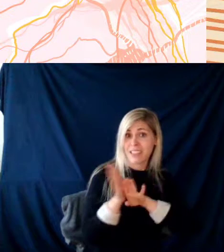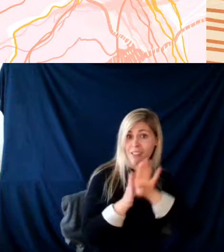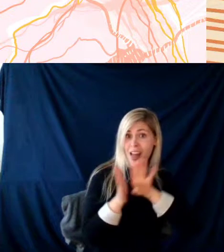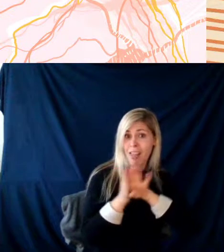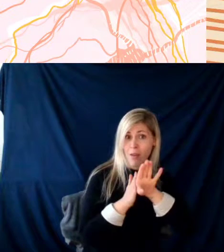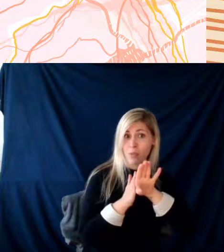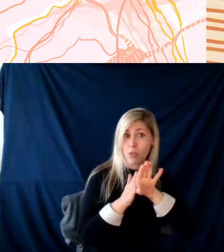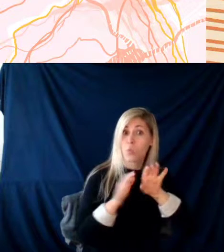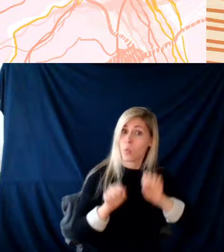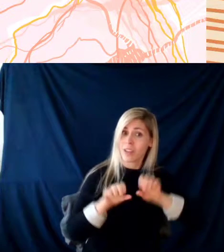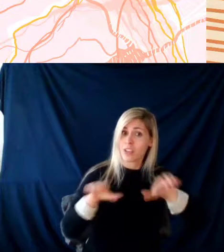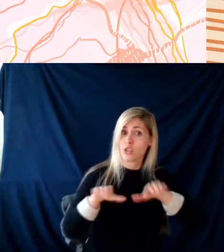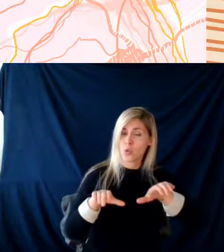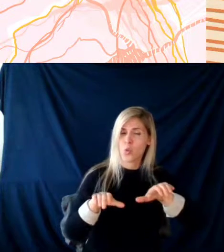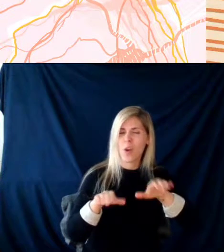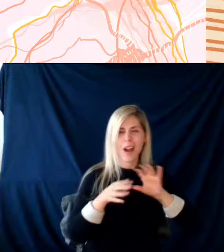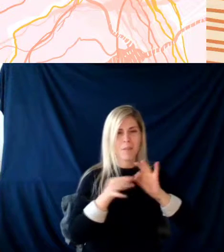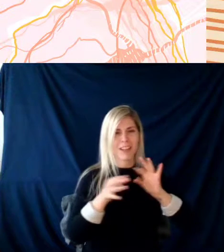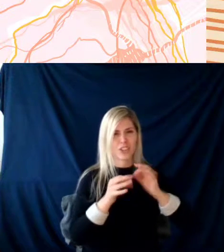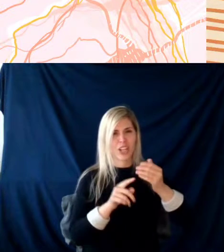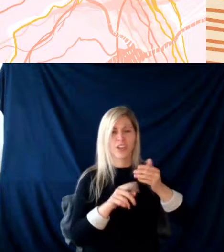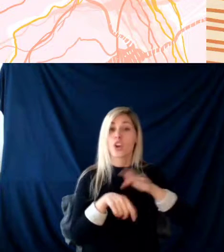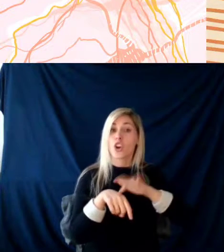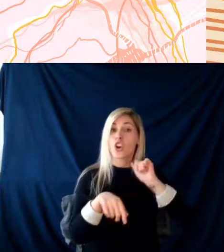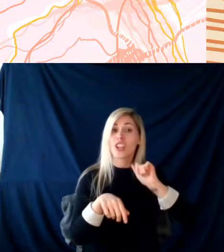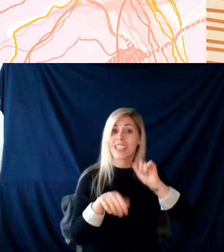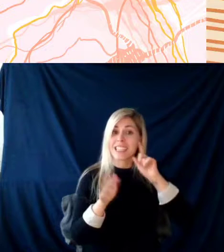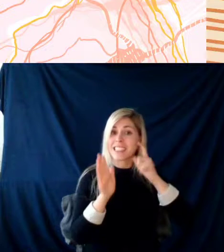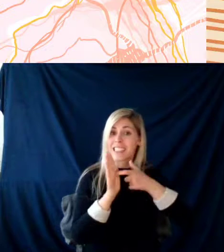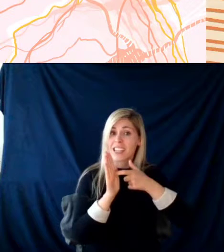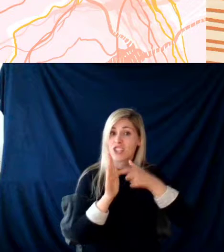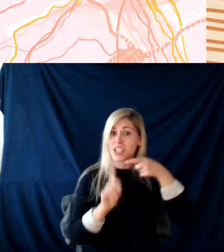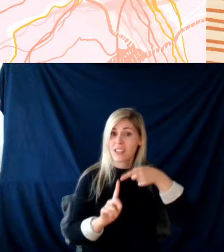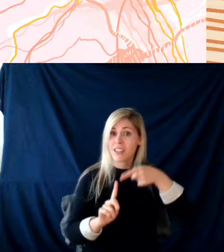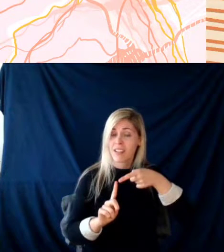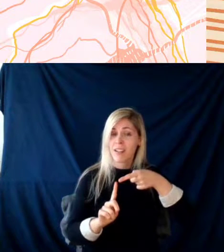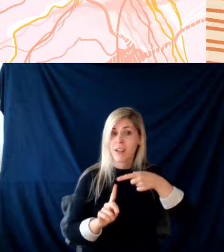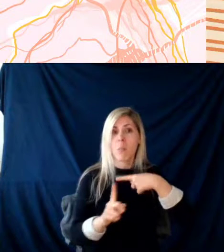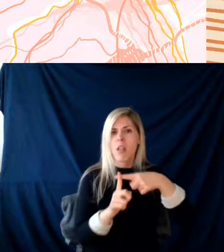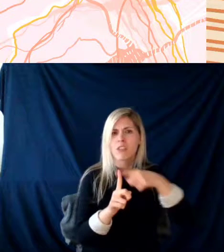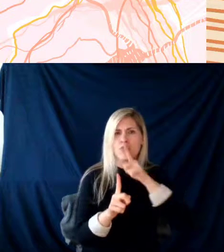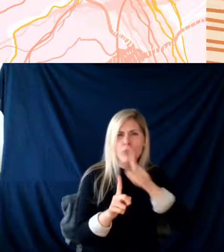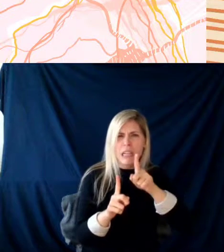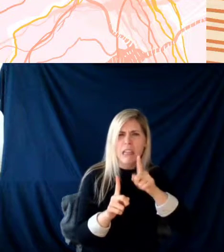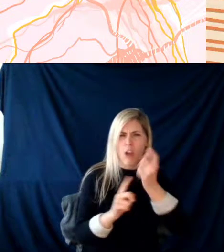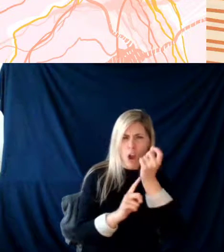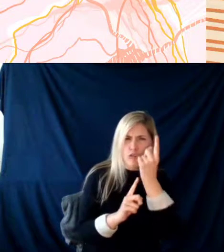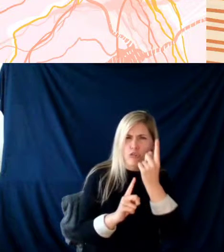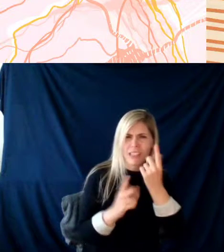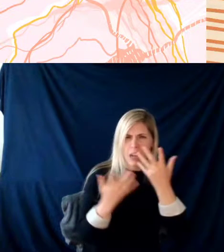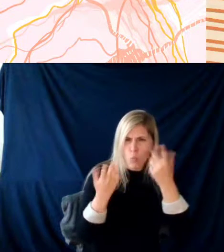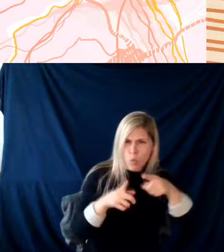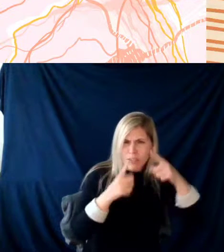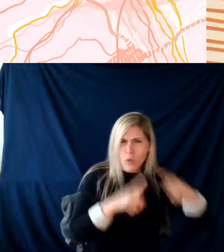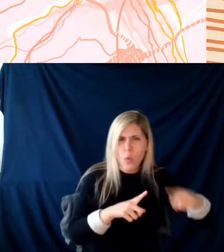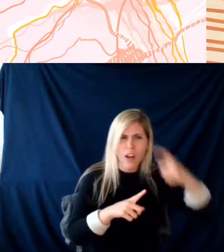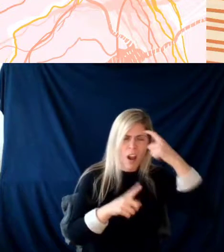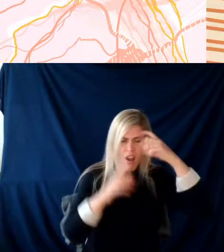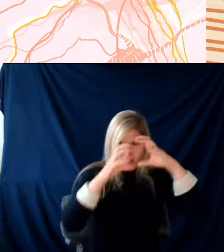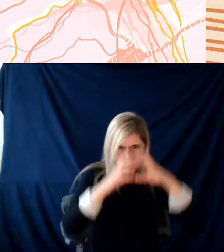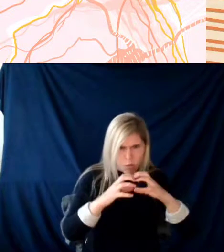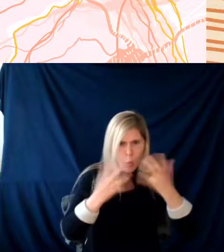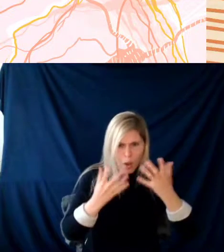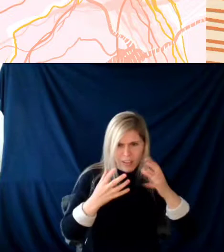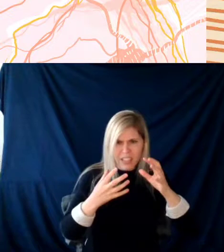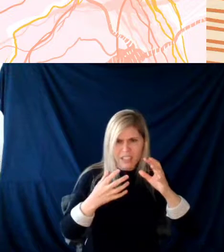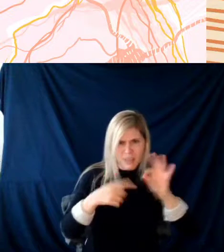to do is, as I mentioned, early detection, and really understanding them, right? Because what your